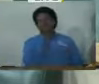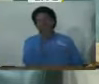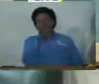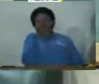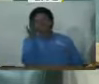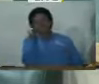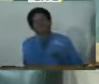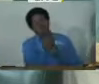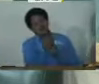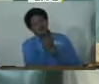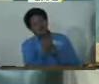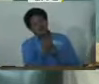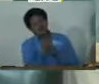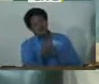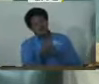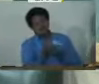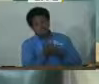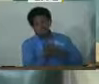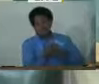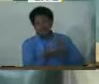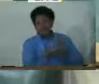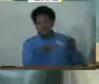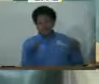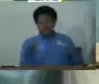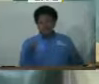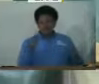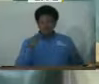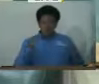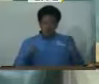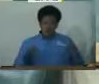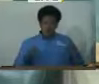of the opposition is also an officer of the court.